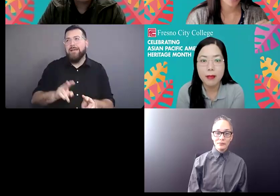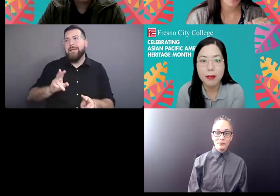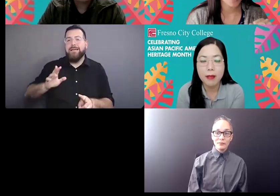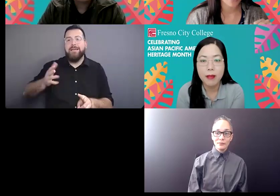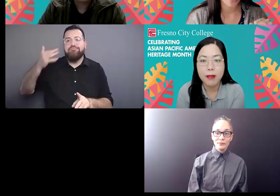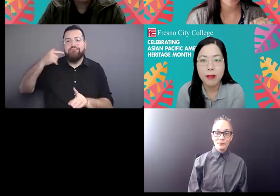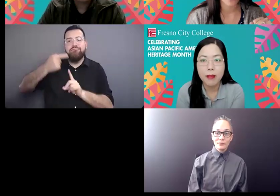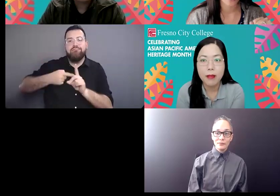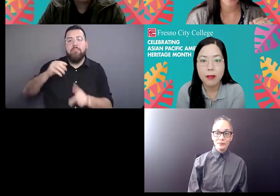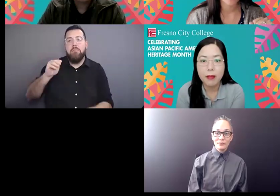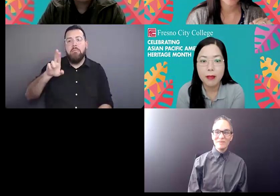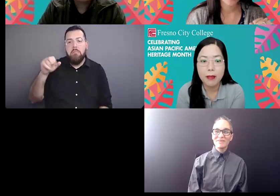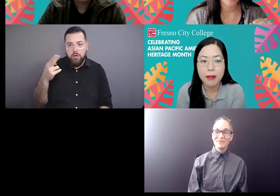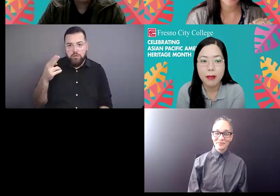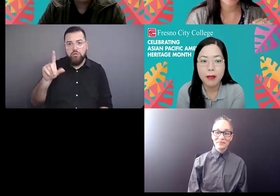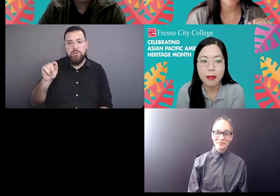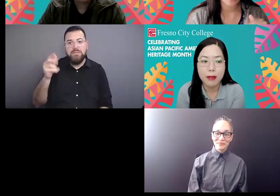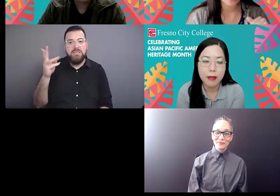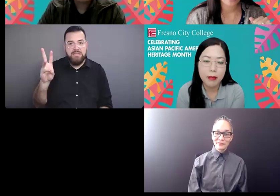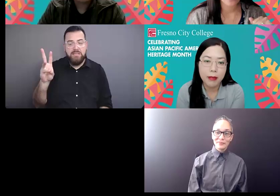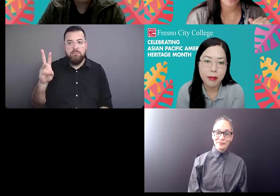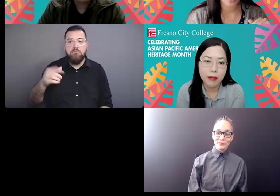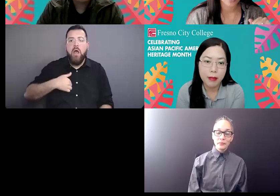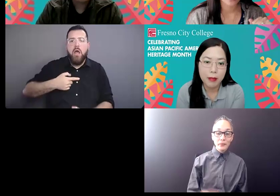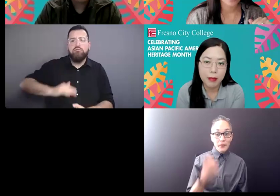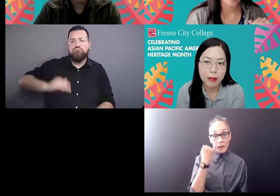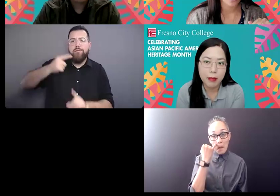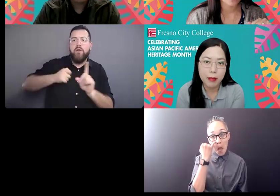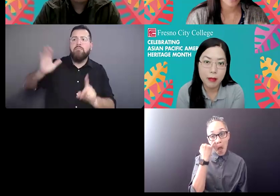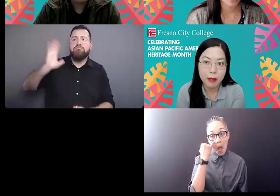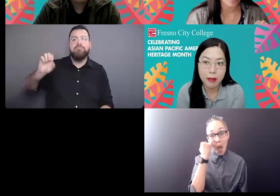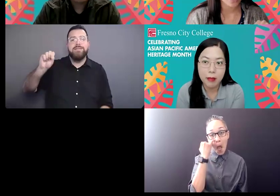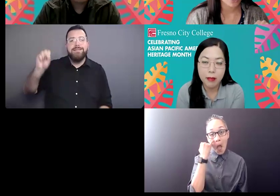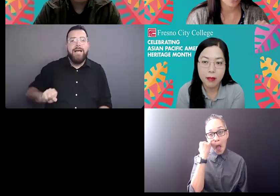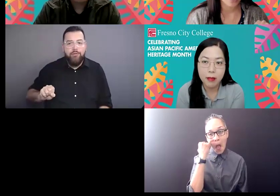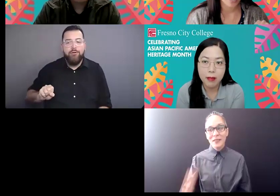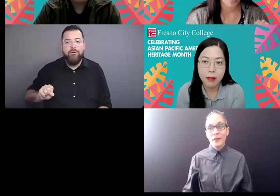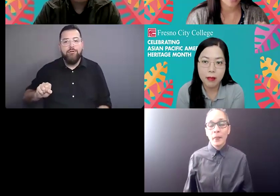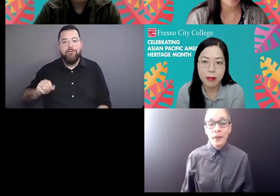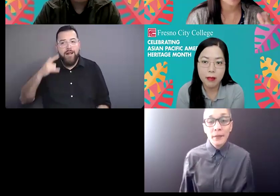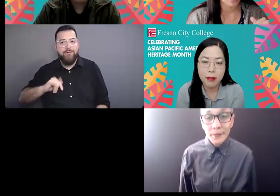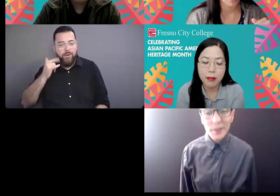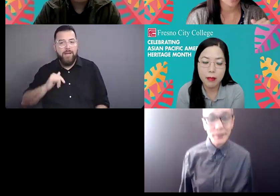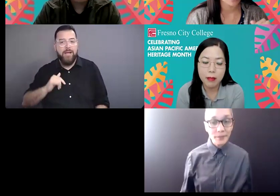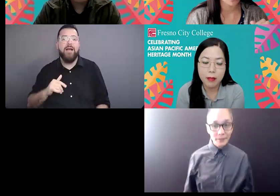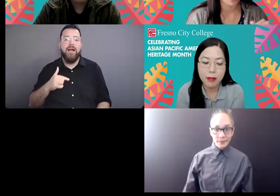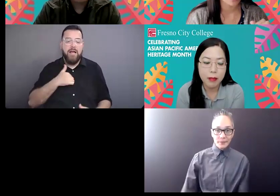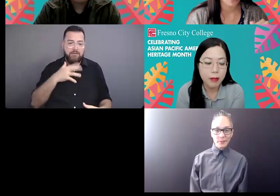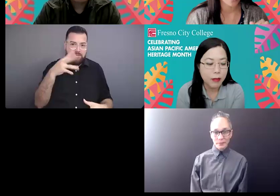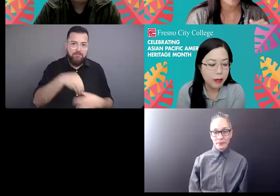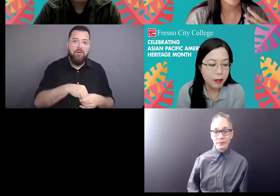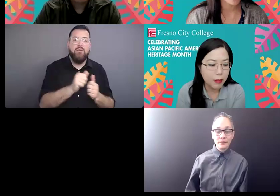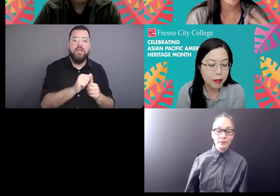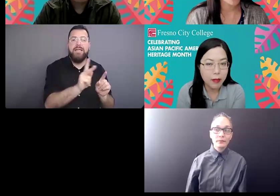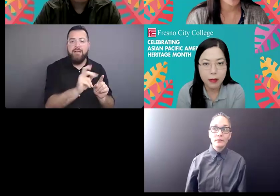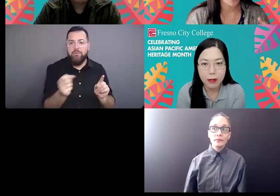from here. I was from Southern California. And in Southern California, I was a part of a K-12 district and as well as an adult school. And so